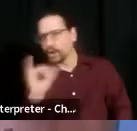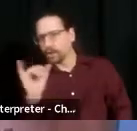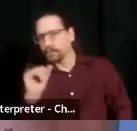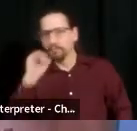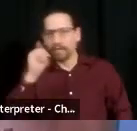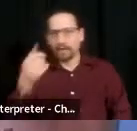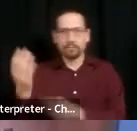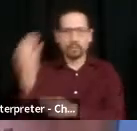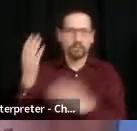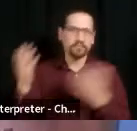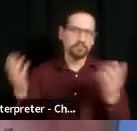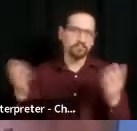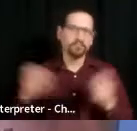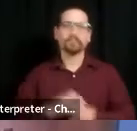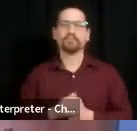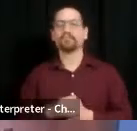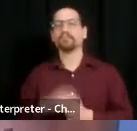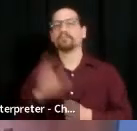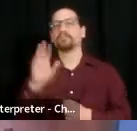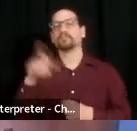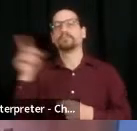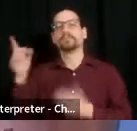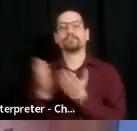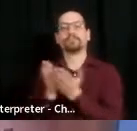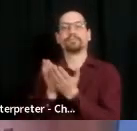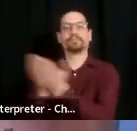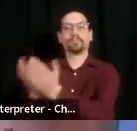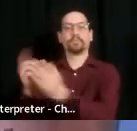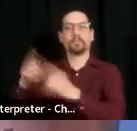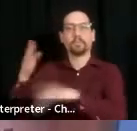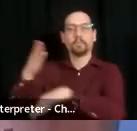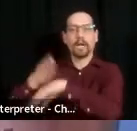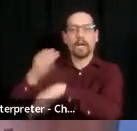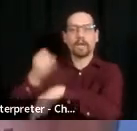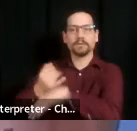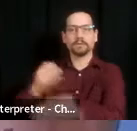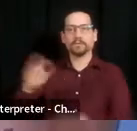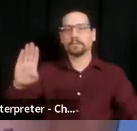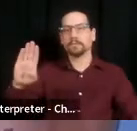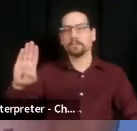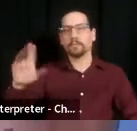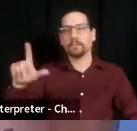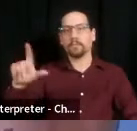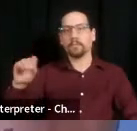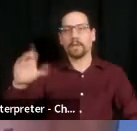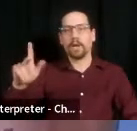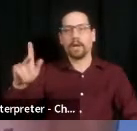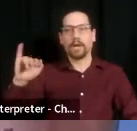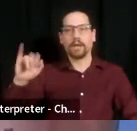Black Island Ferry will reopen service tomorrow morning, so please check the